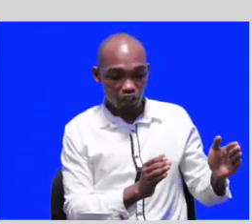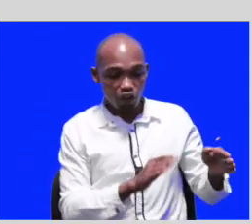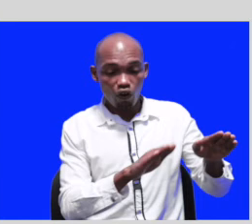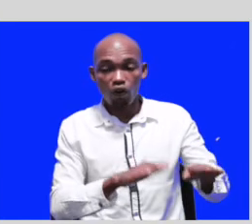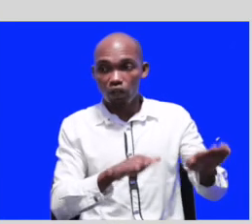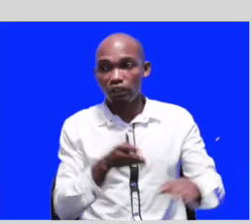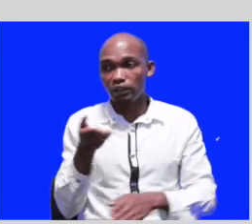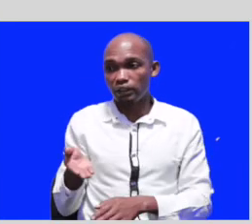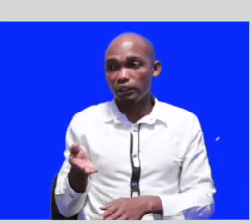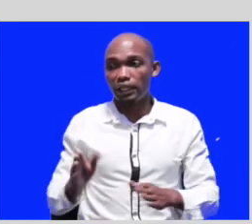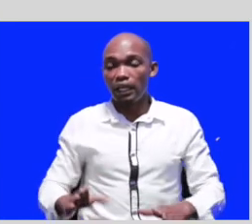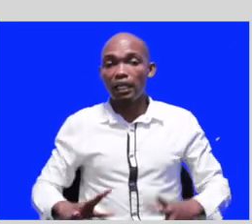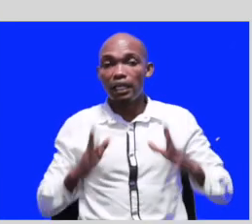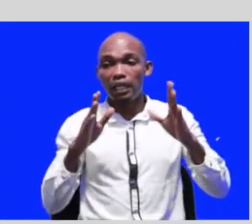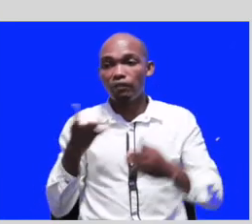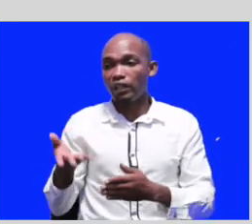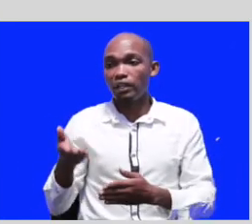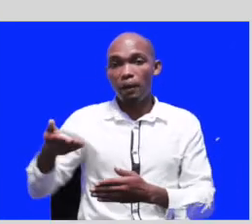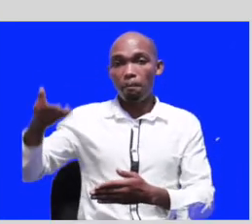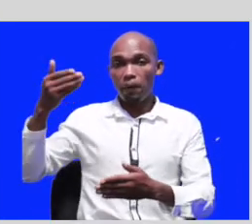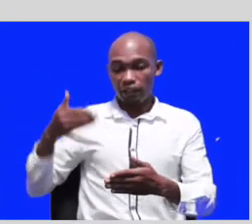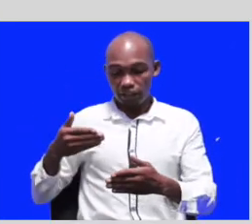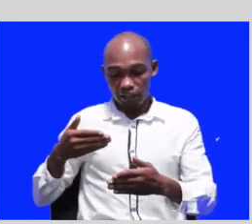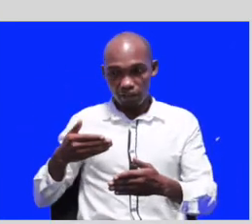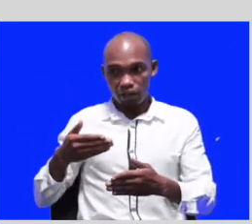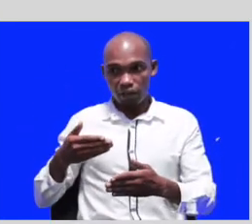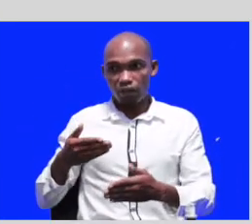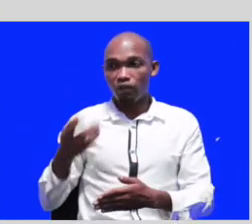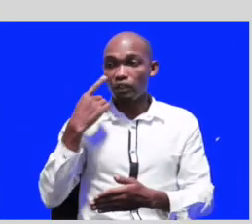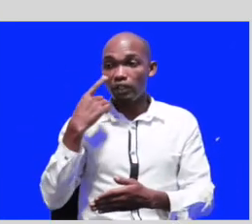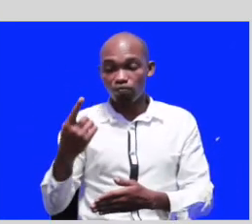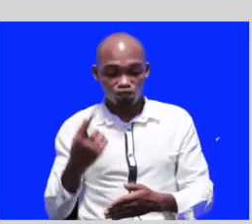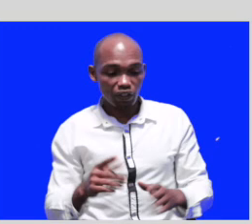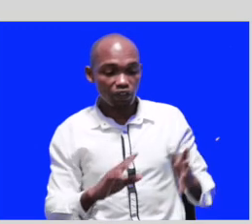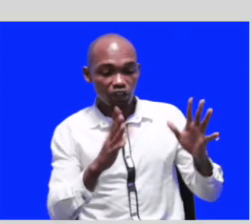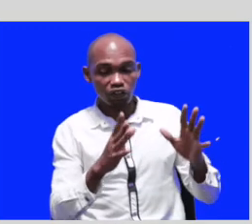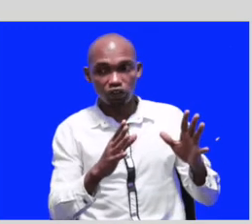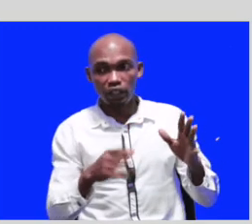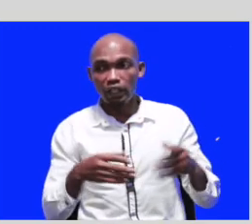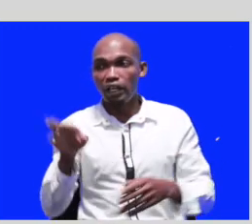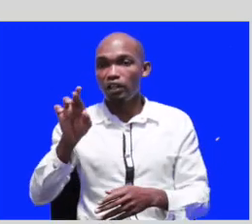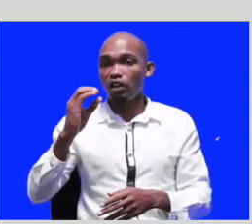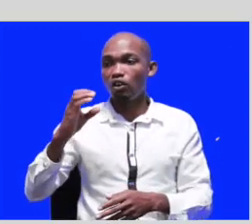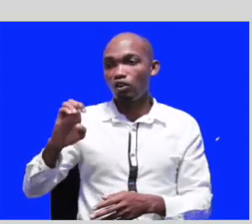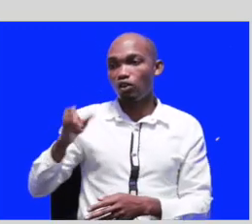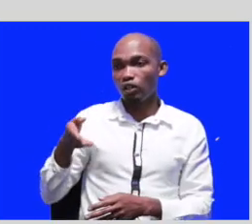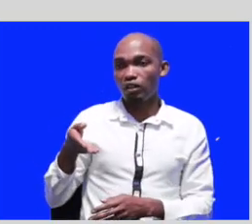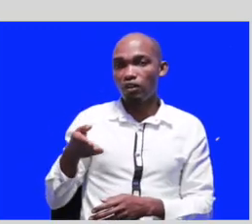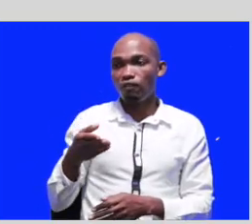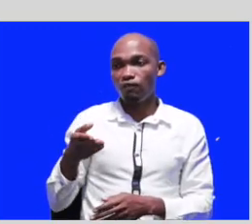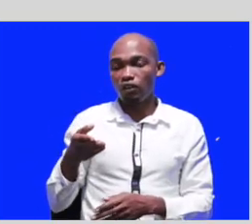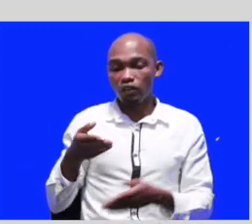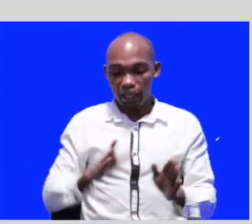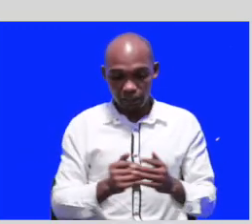or on ice. The study of fossils is known as paleontology. When fossils are dated, scientists can estimate